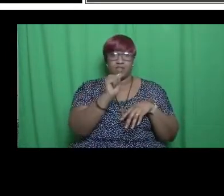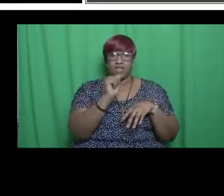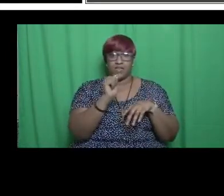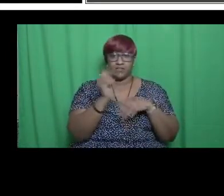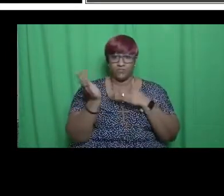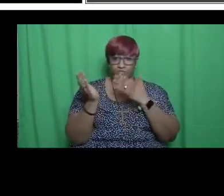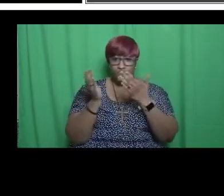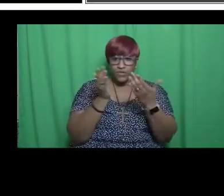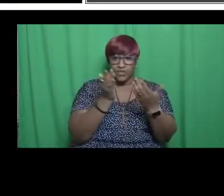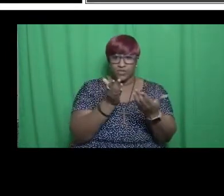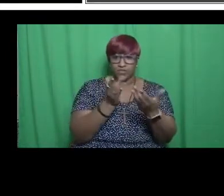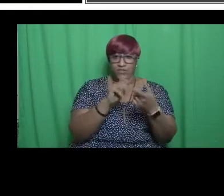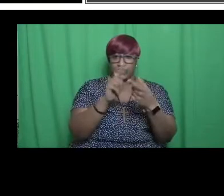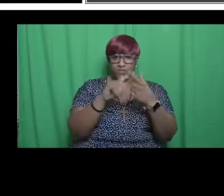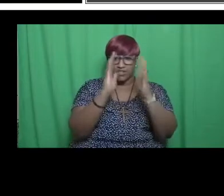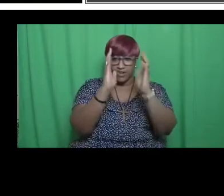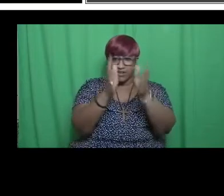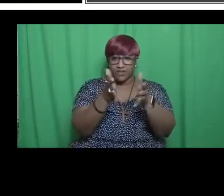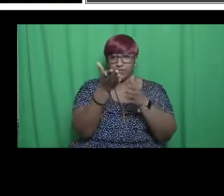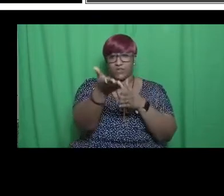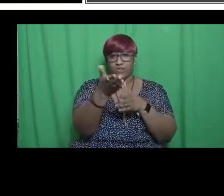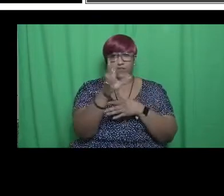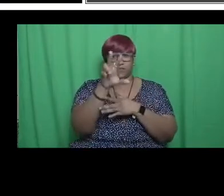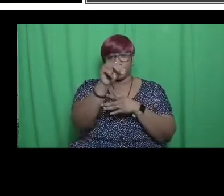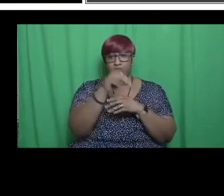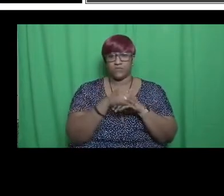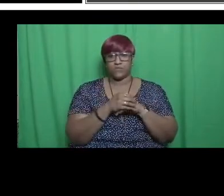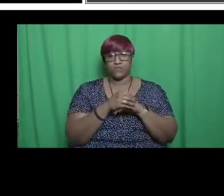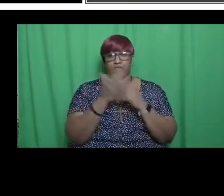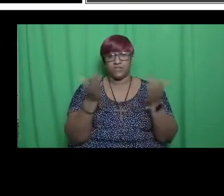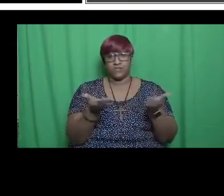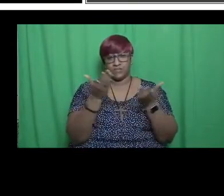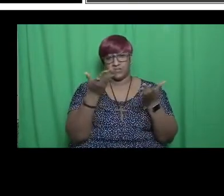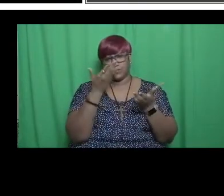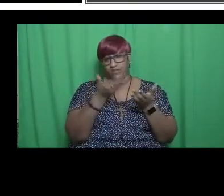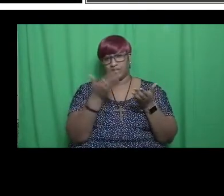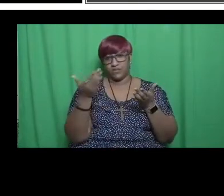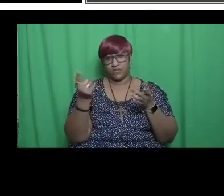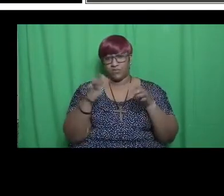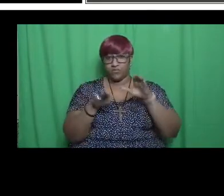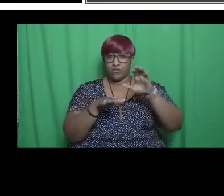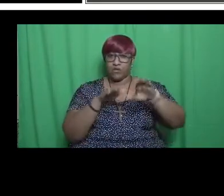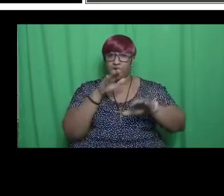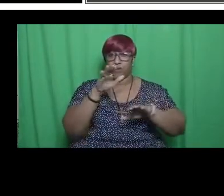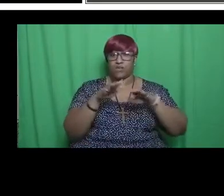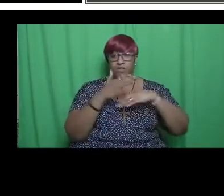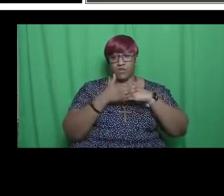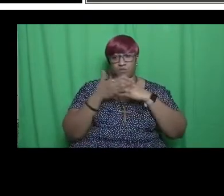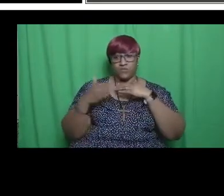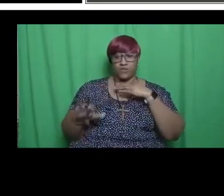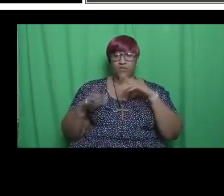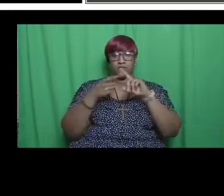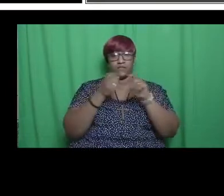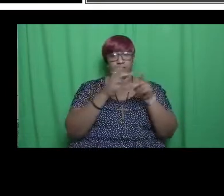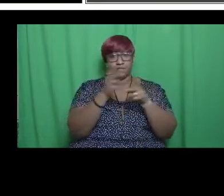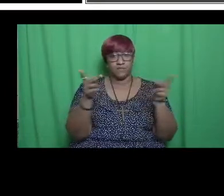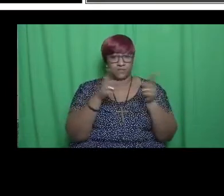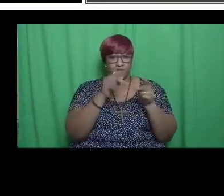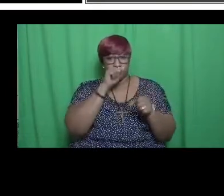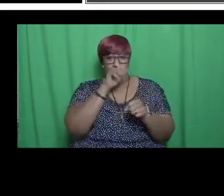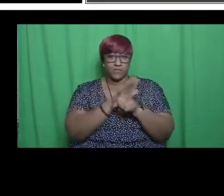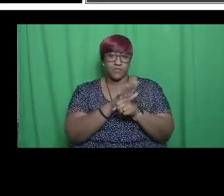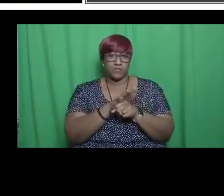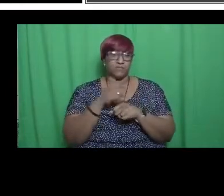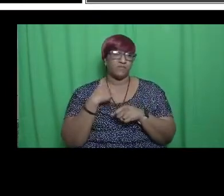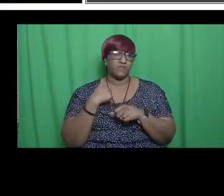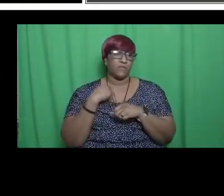far to leave you. And here's the thing. They were walking away from that place of promise. Now, I used